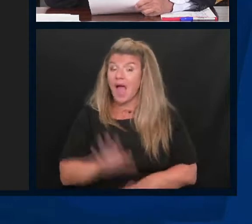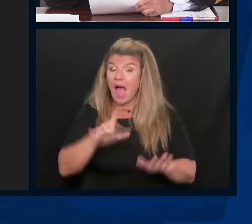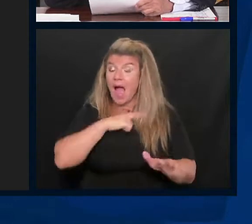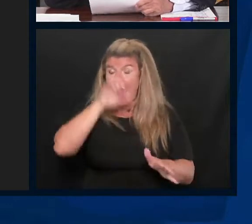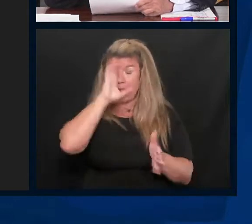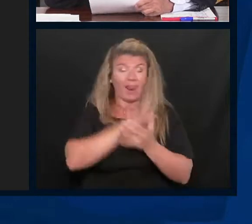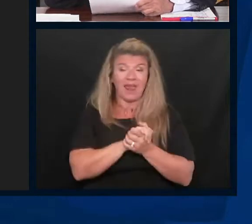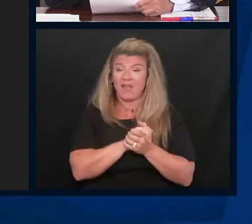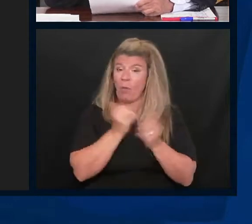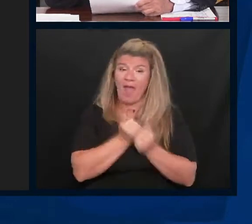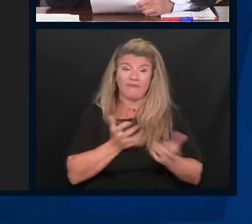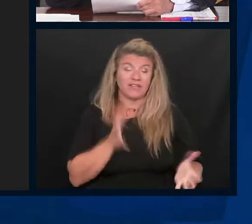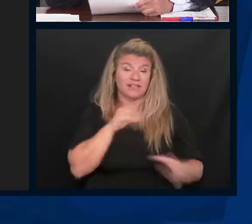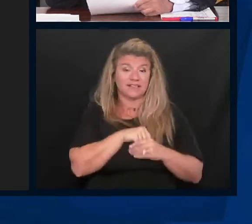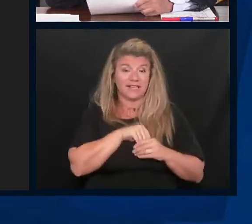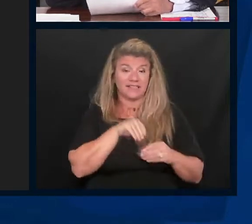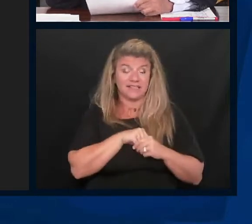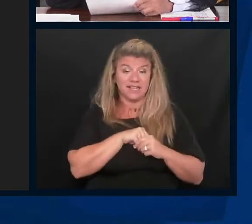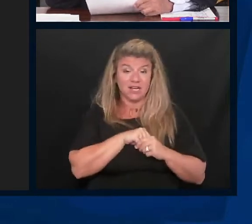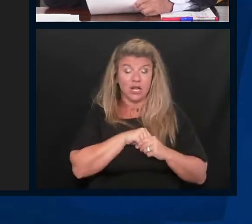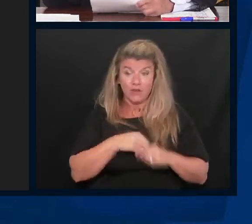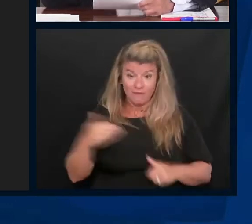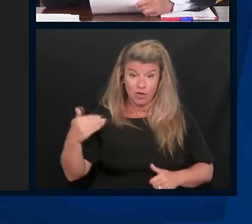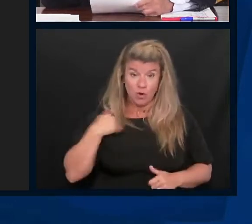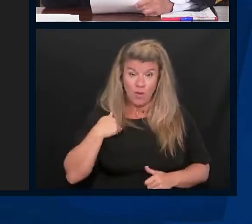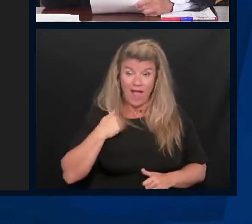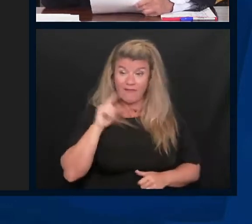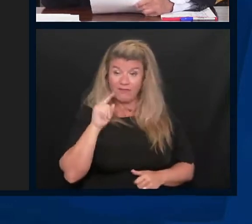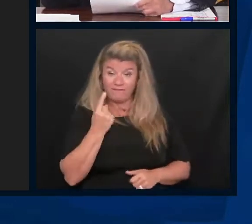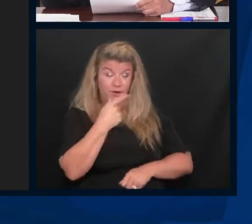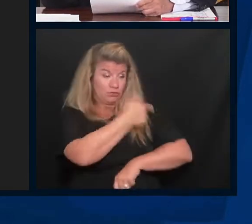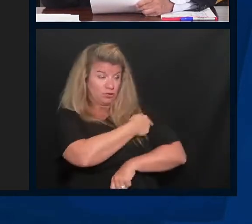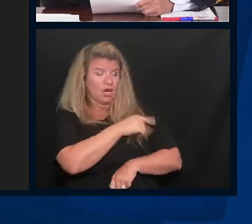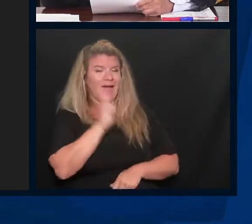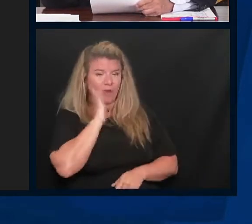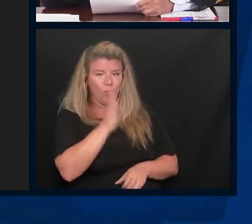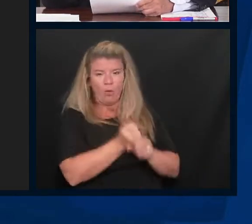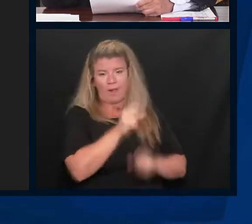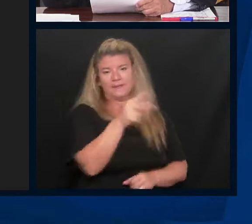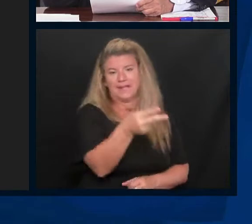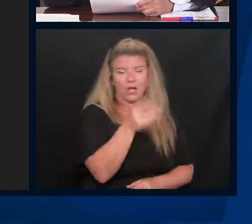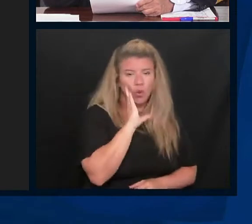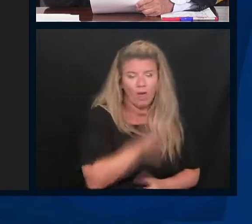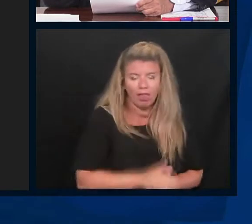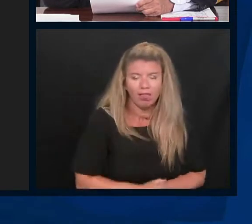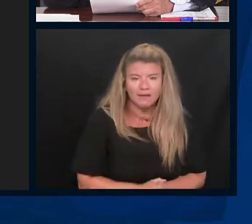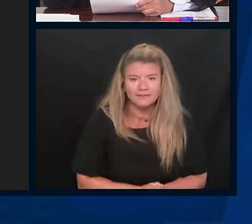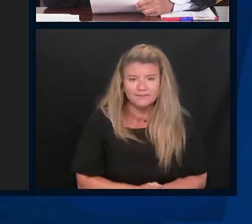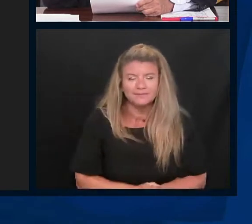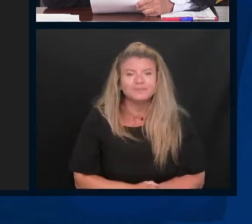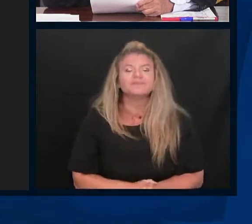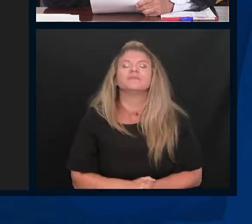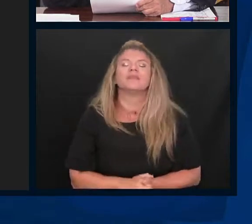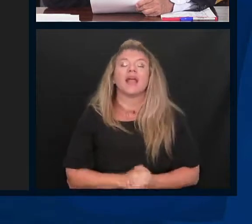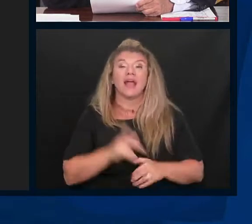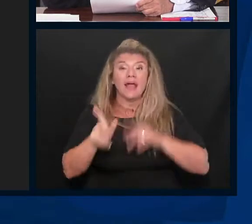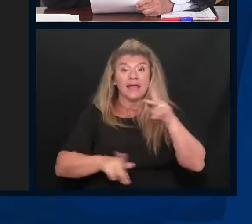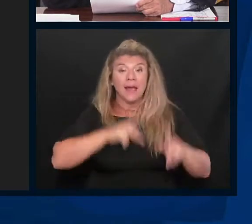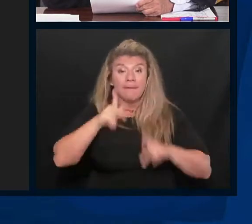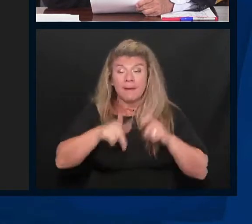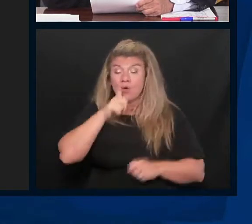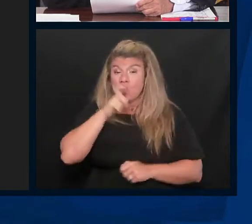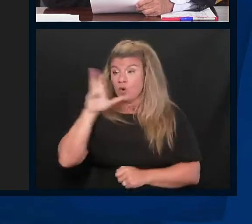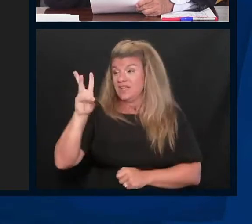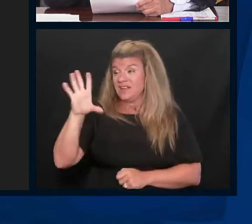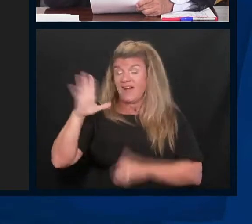my soul, if you got your first shot, you're going to get the next one and everything. Now, and all the people that are